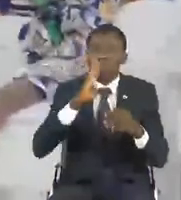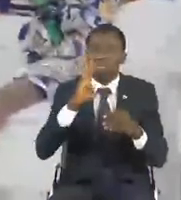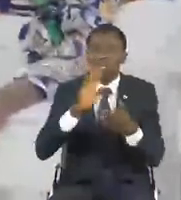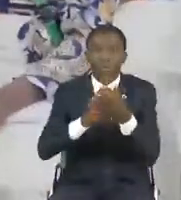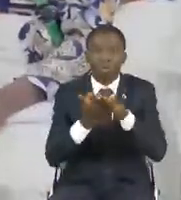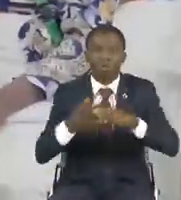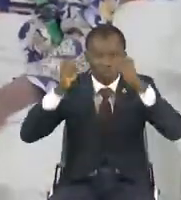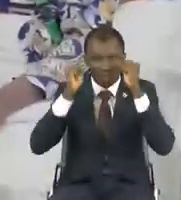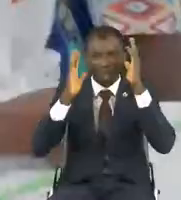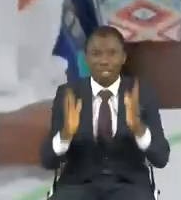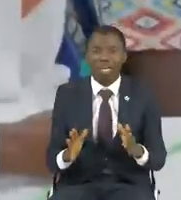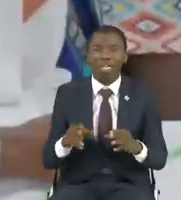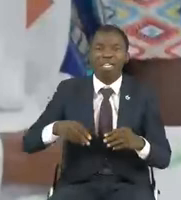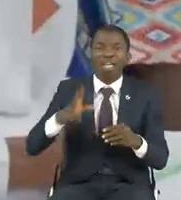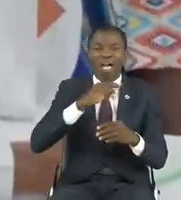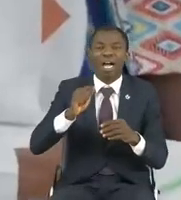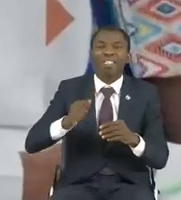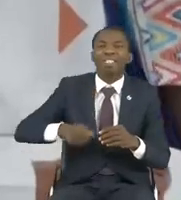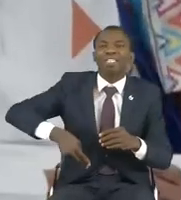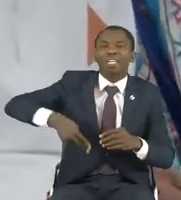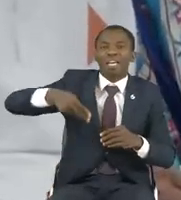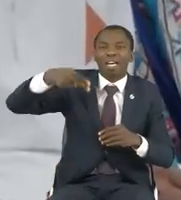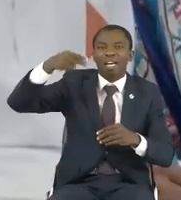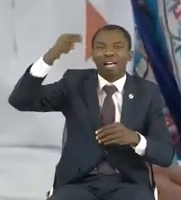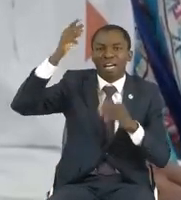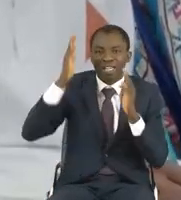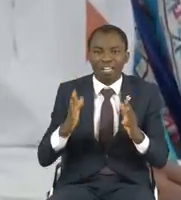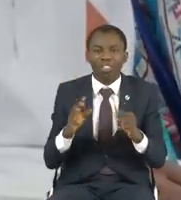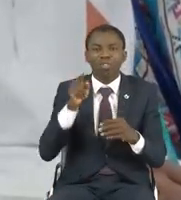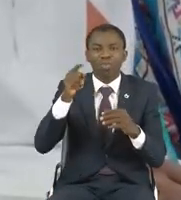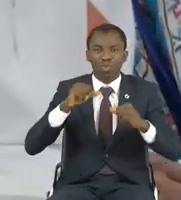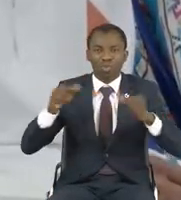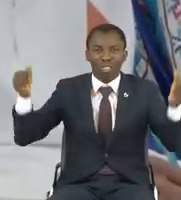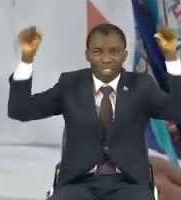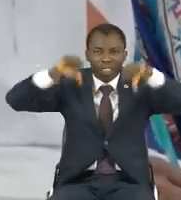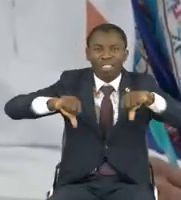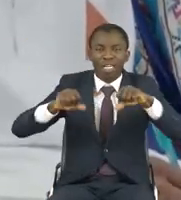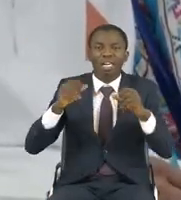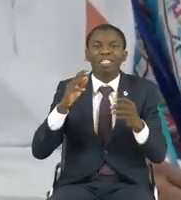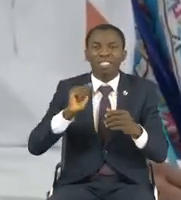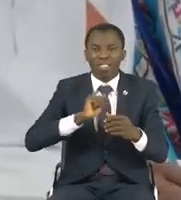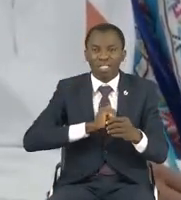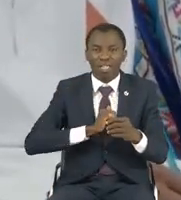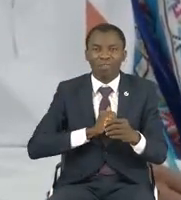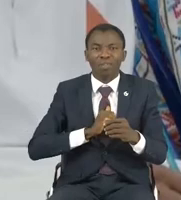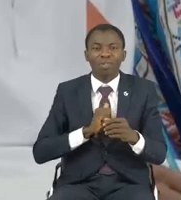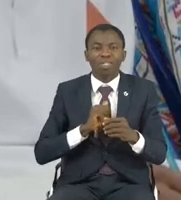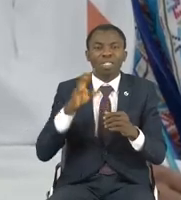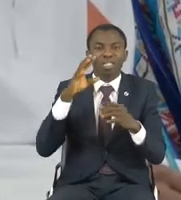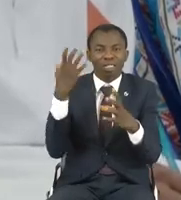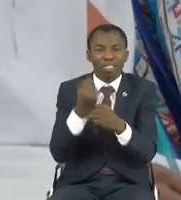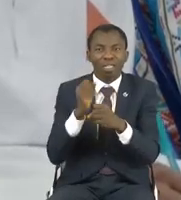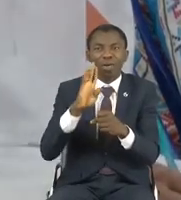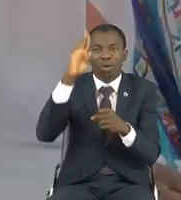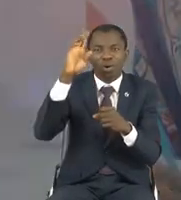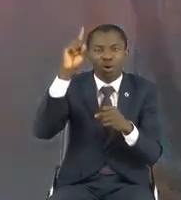You'll be higher. Amen. You deny self and then take up your cross